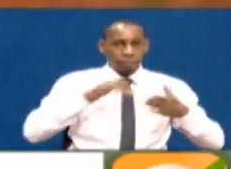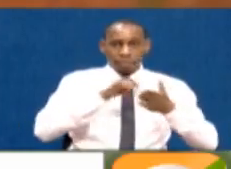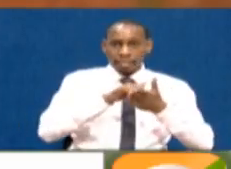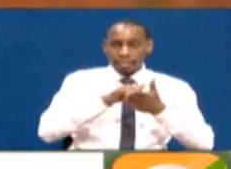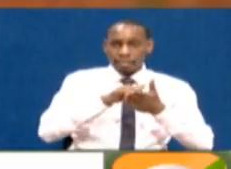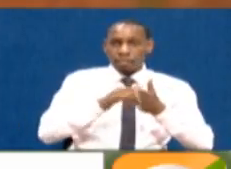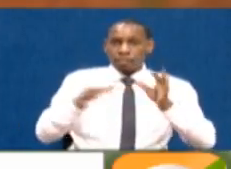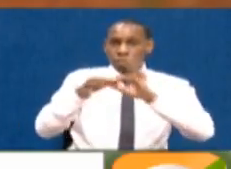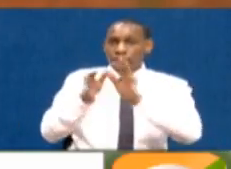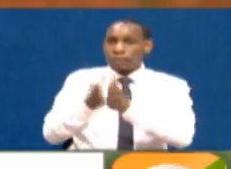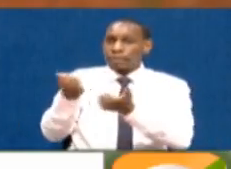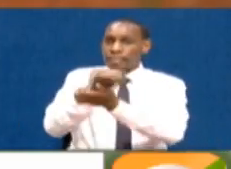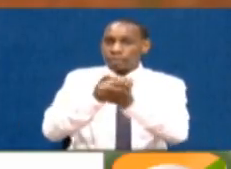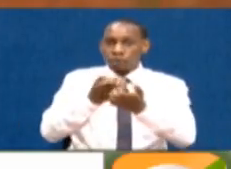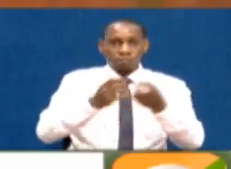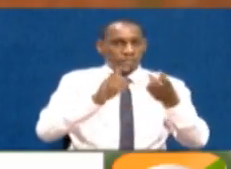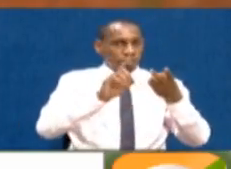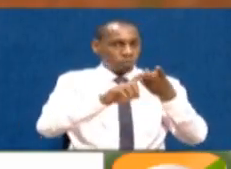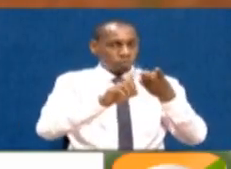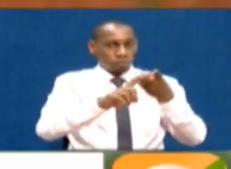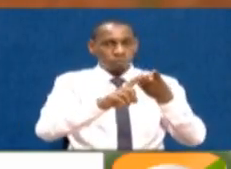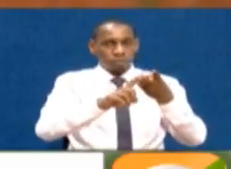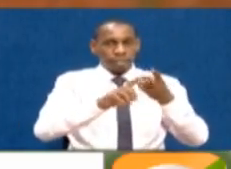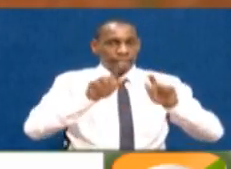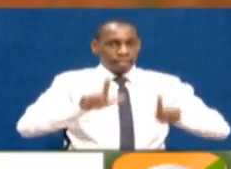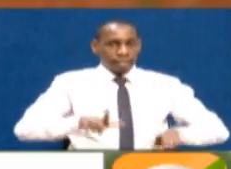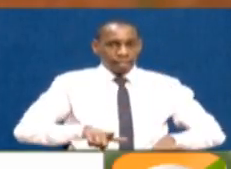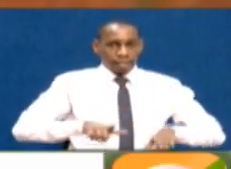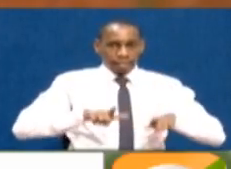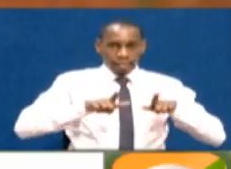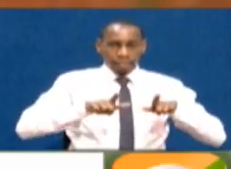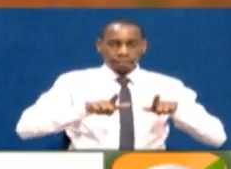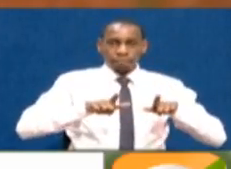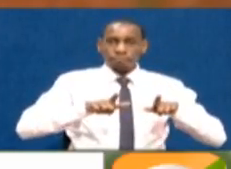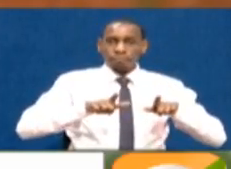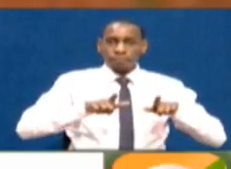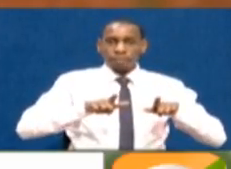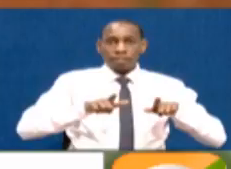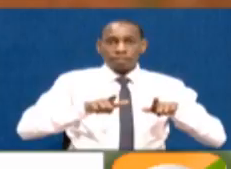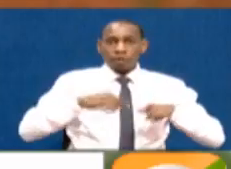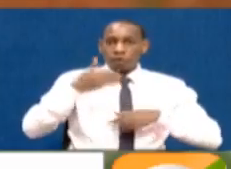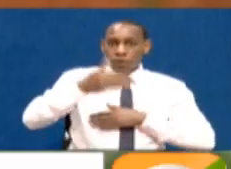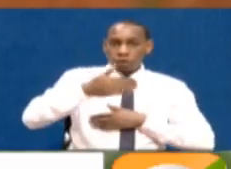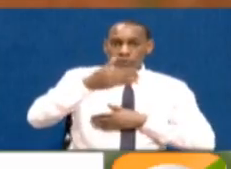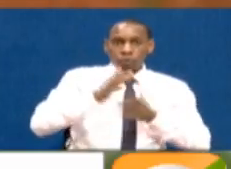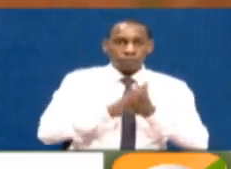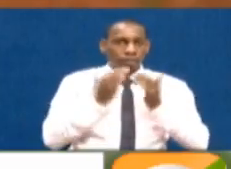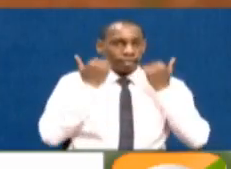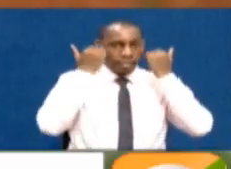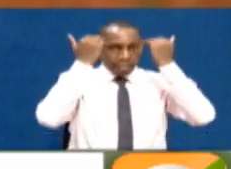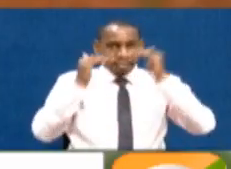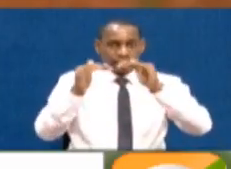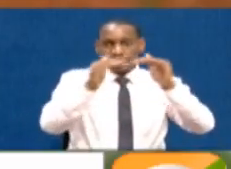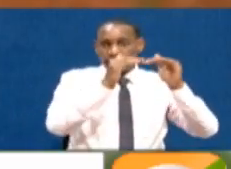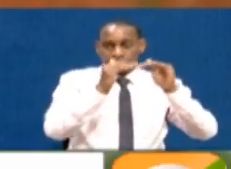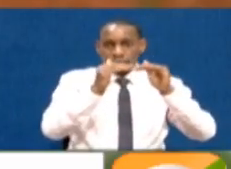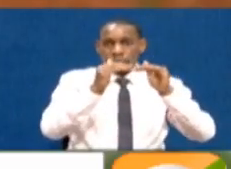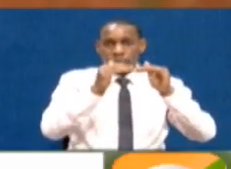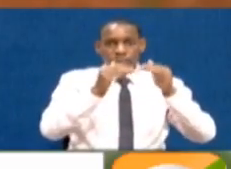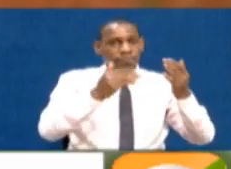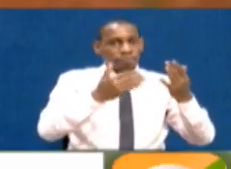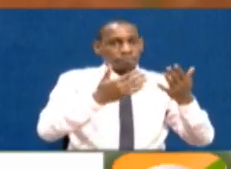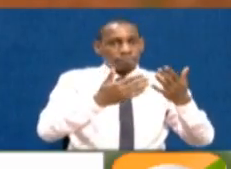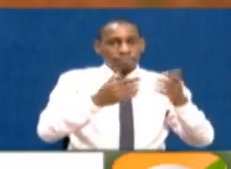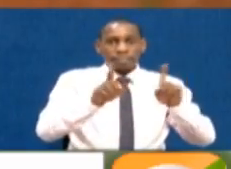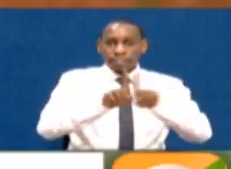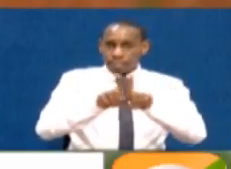that economy? How about their lifespan, everyday stress levels? These are things